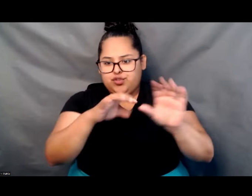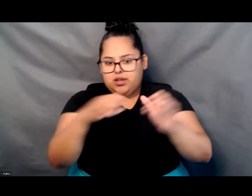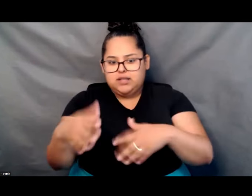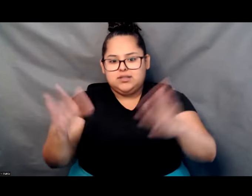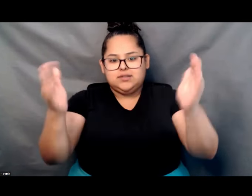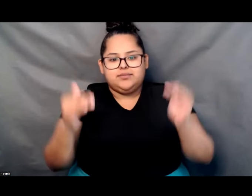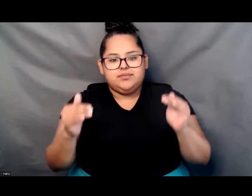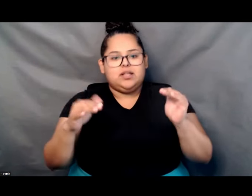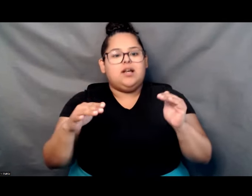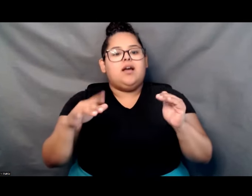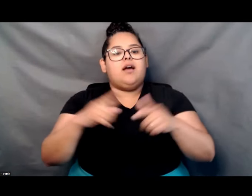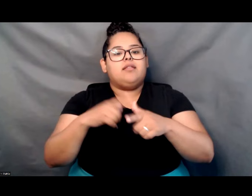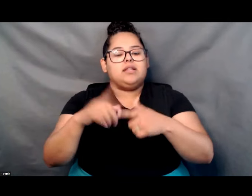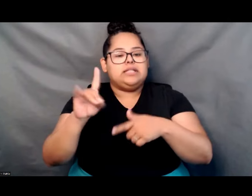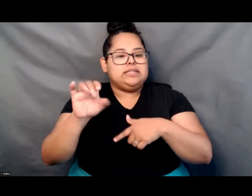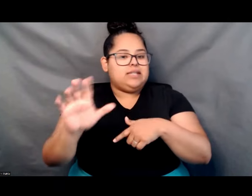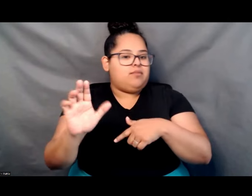and snacks.